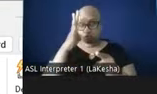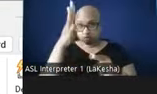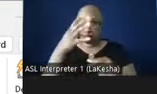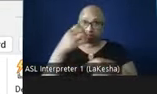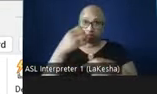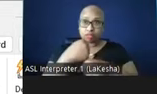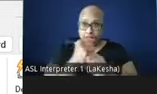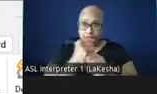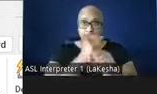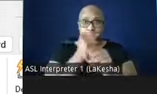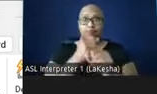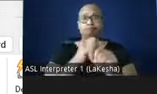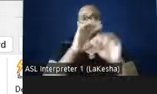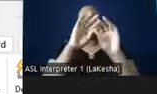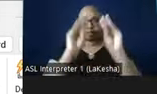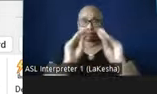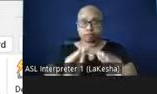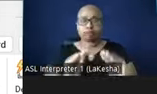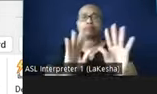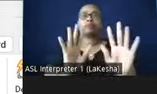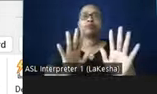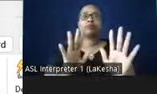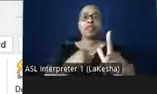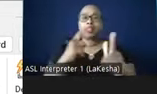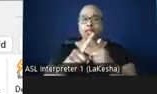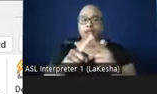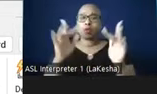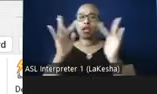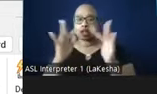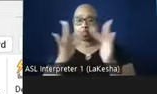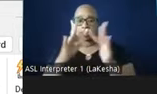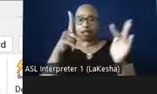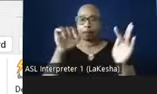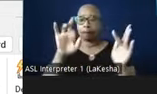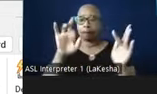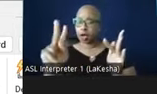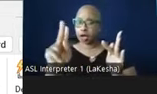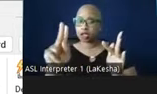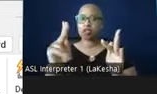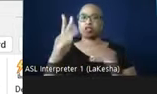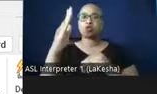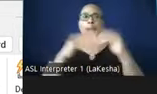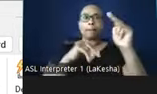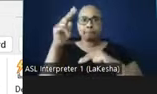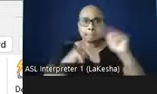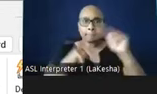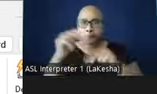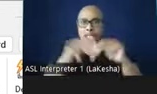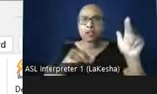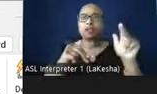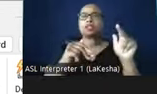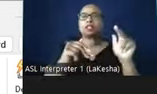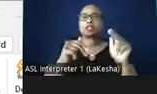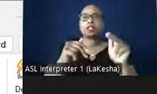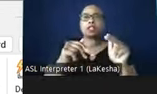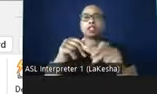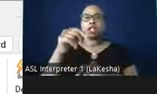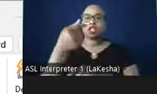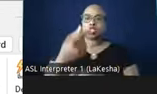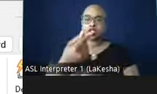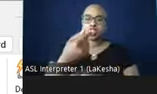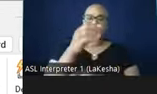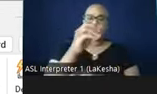that contacted all those parks and tried to do facility investment plans. They were called GFIPs. So it was a GOA